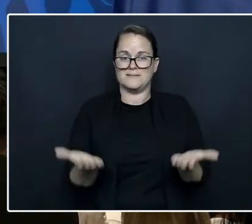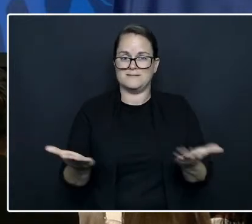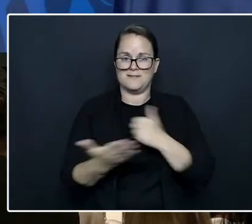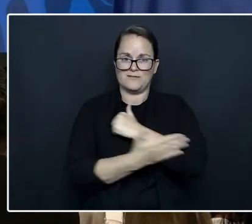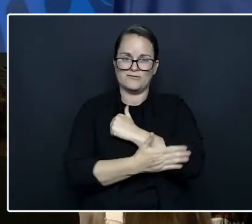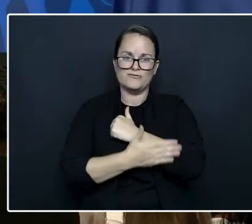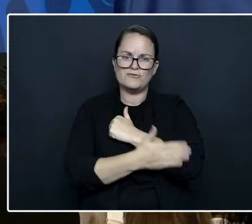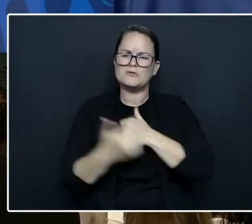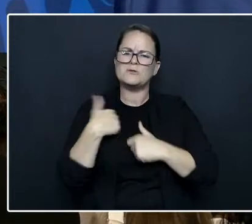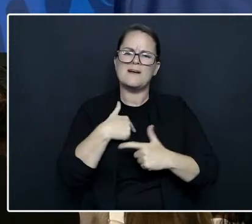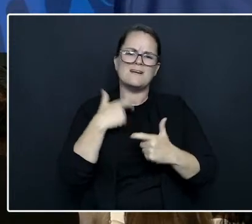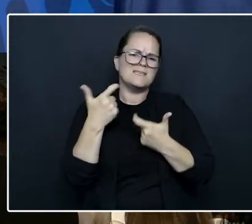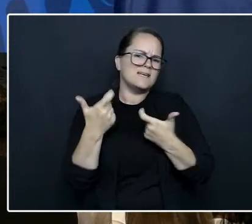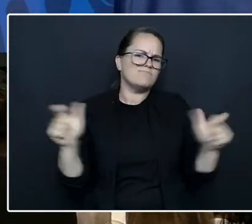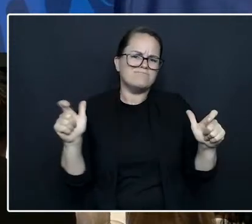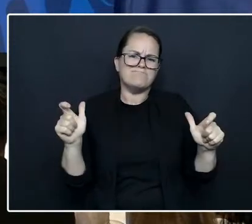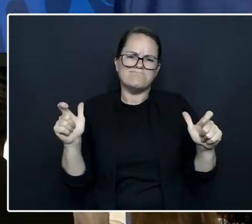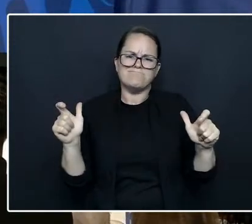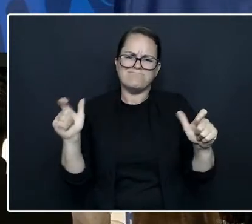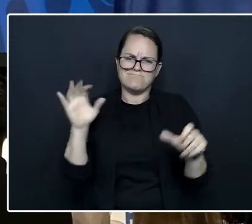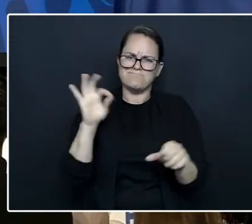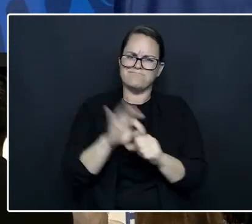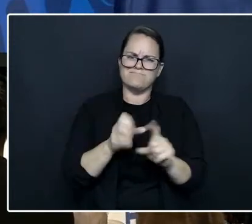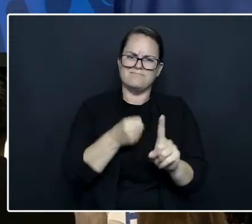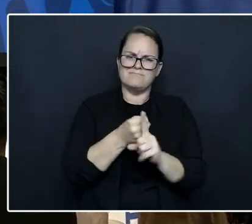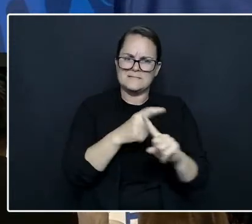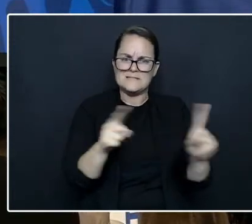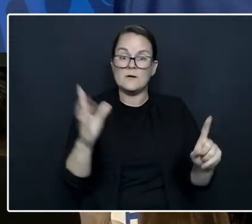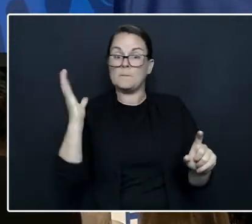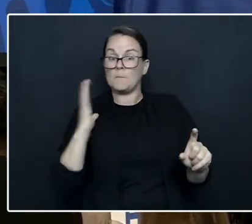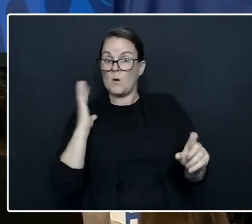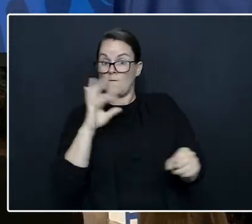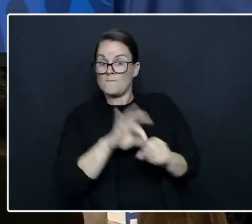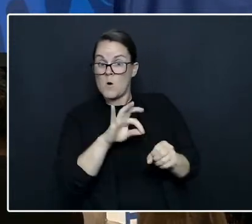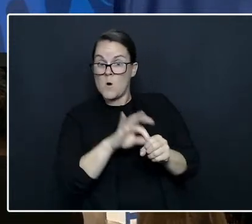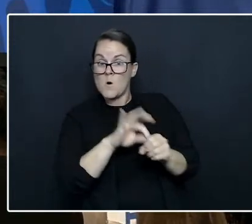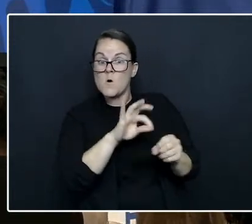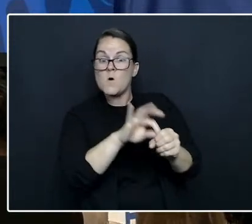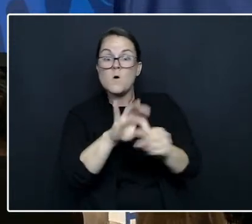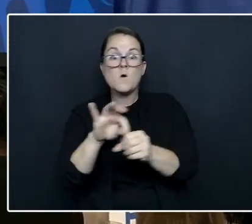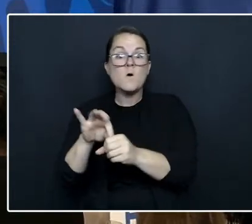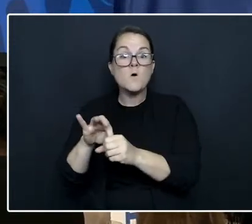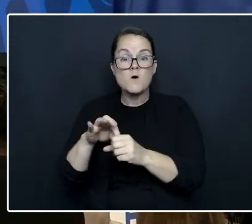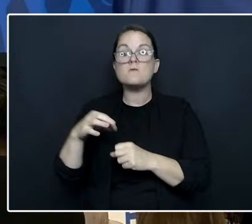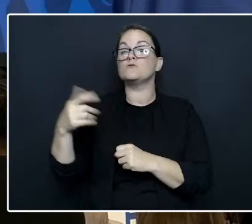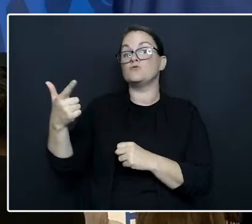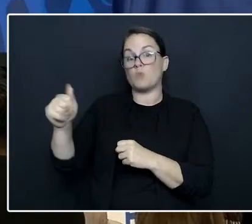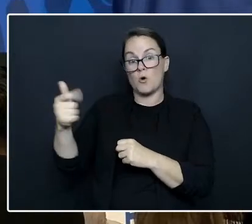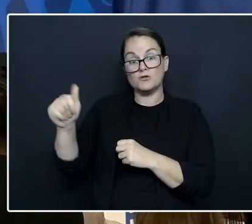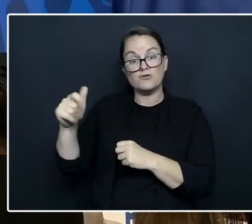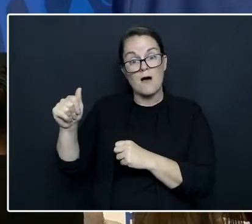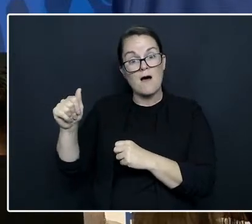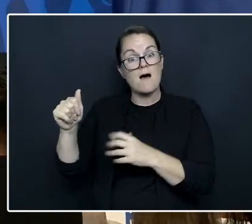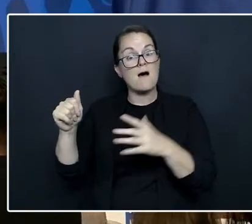elections in battleground states like Georgia and right here in Nevada. So thank